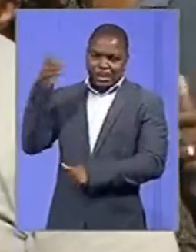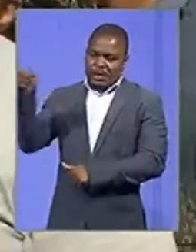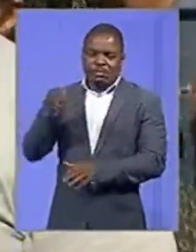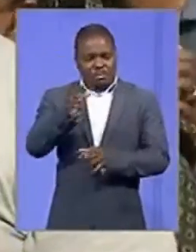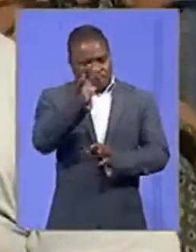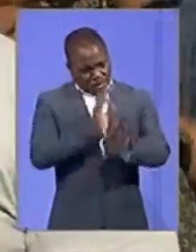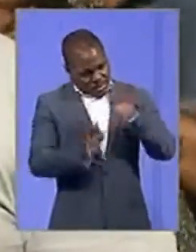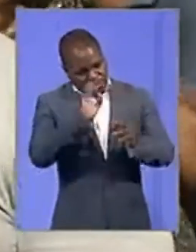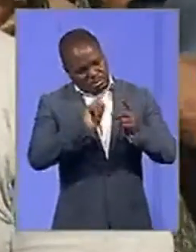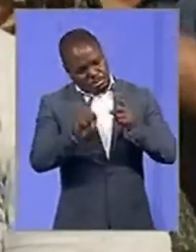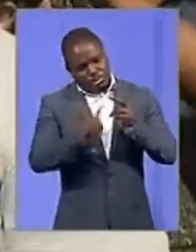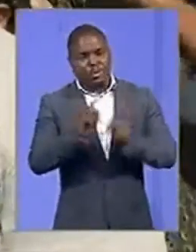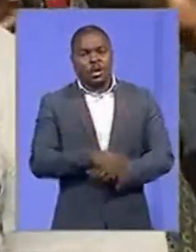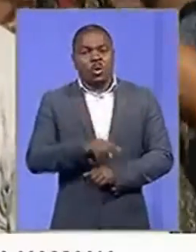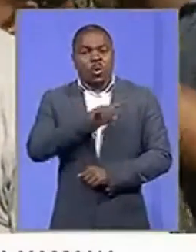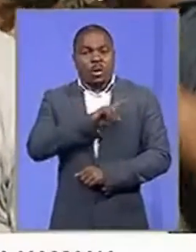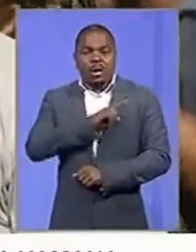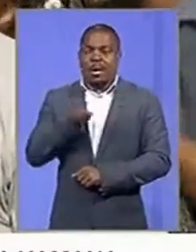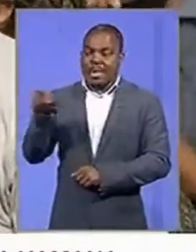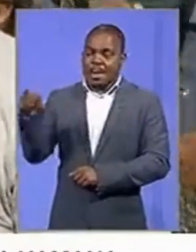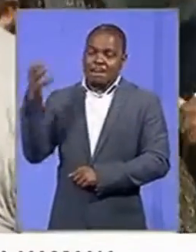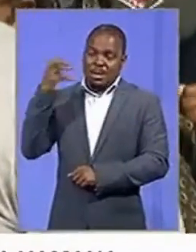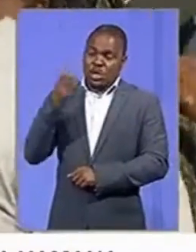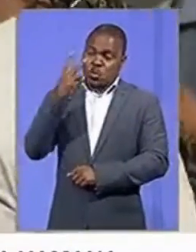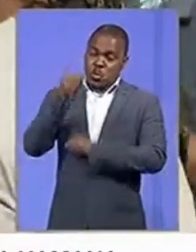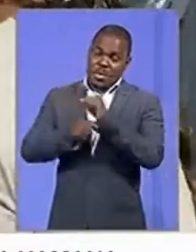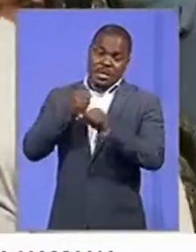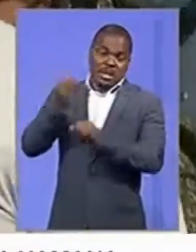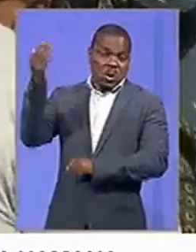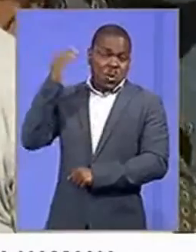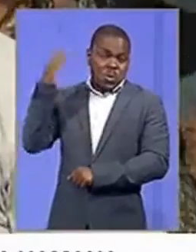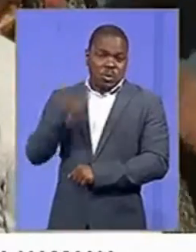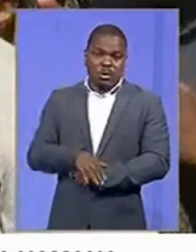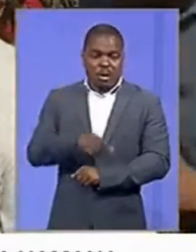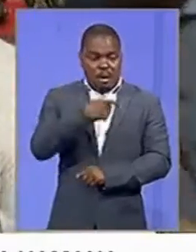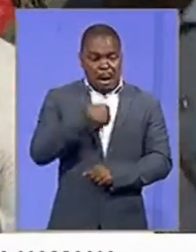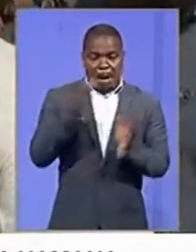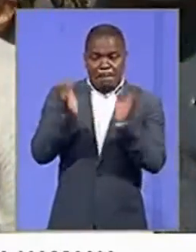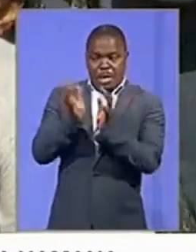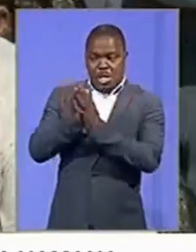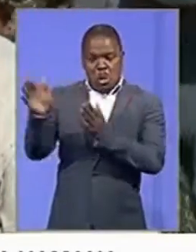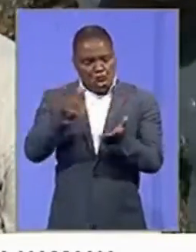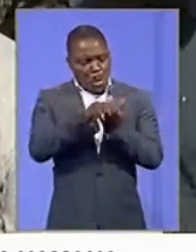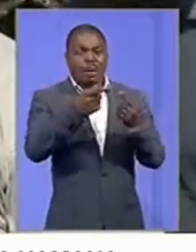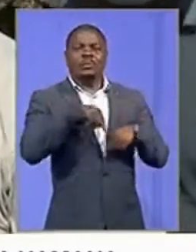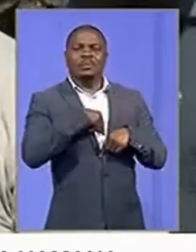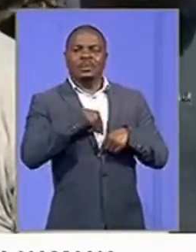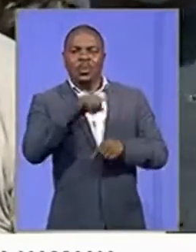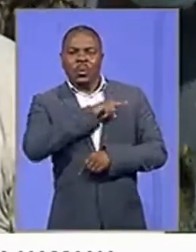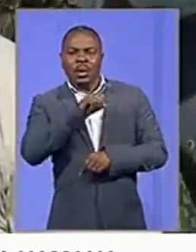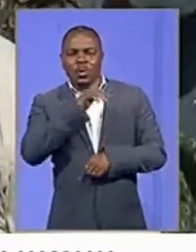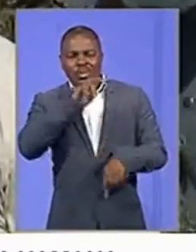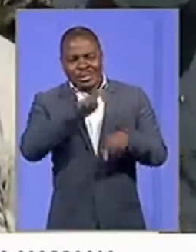these issues. Because the minister, 2 years ago, he chased out of his meeting after he wanted to address the issues of